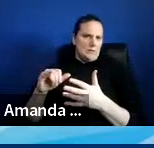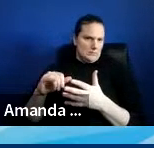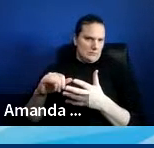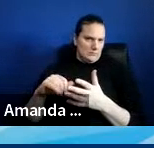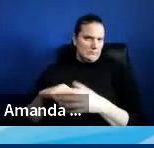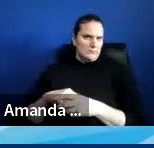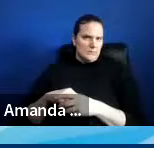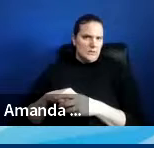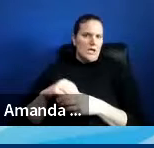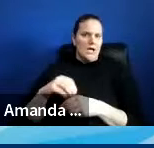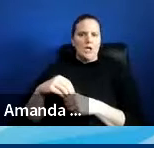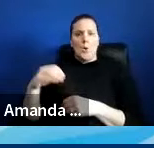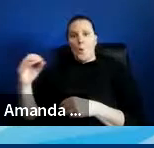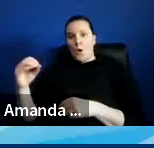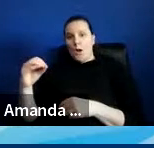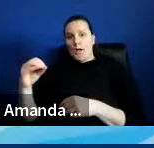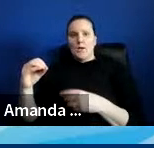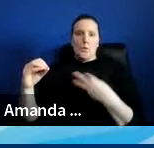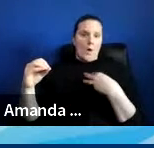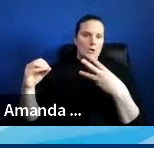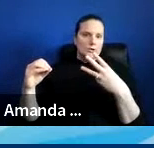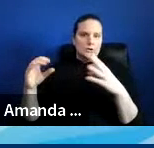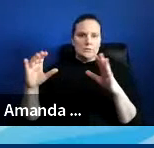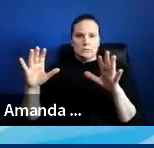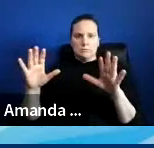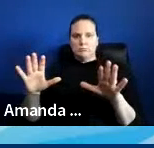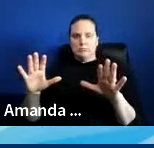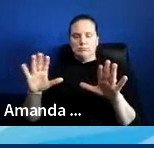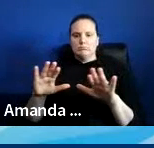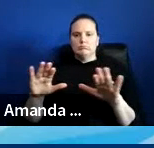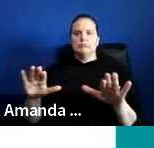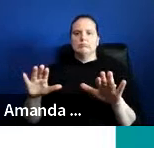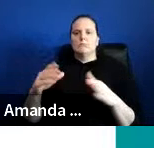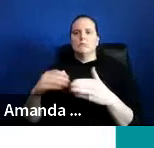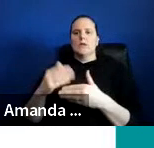shorelines in Oregon and Washington. Next slide, please.